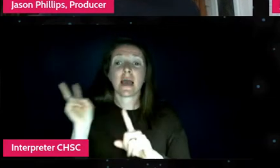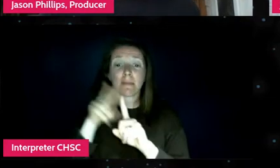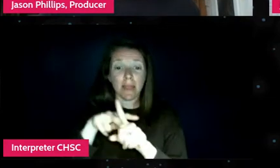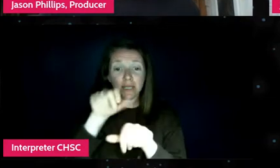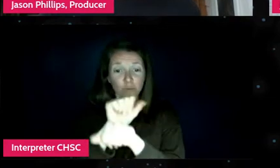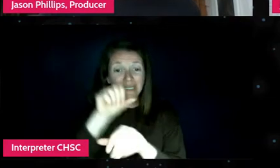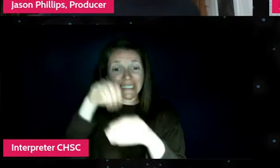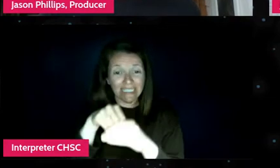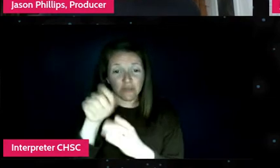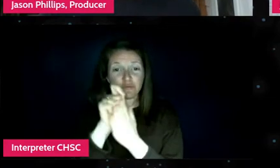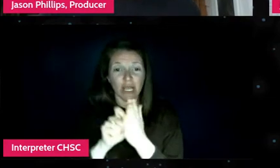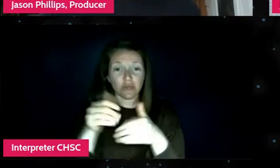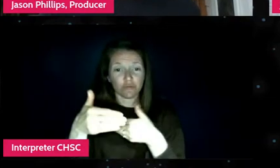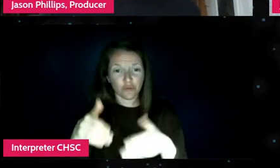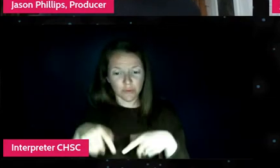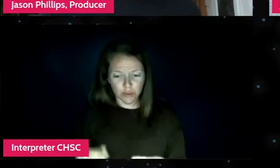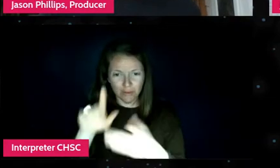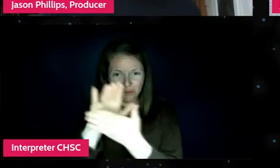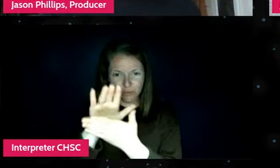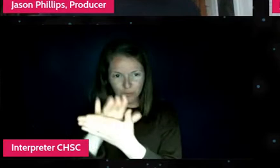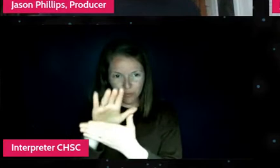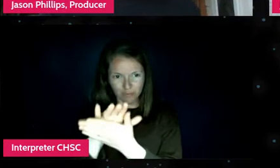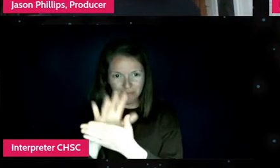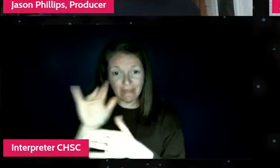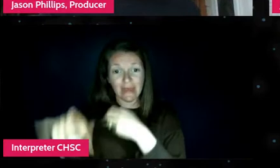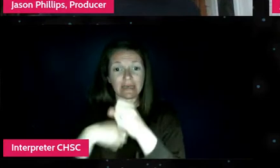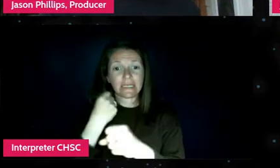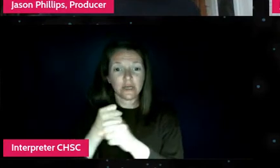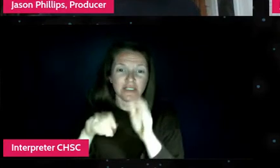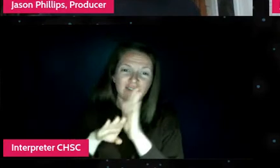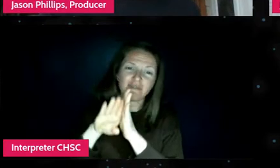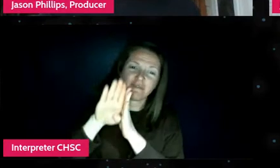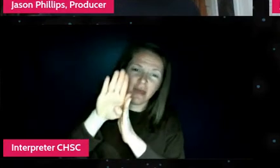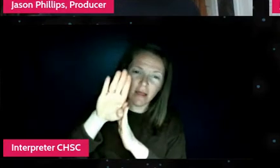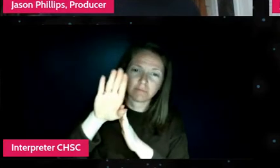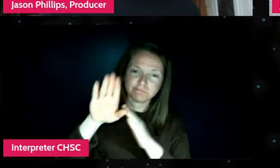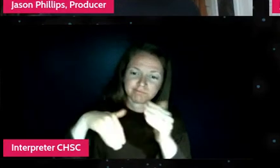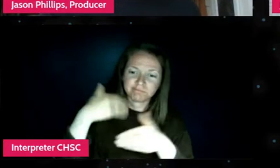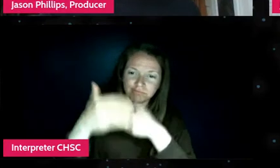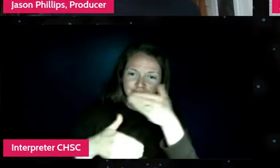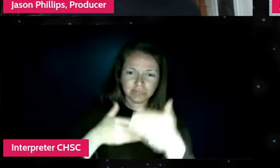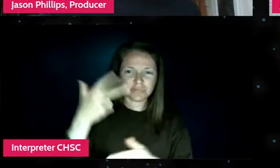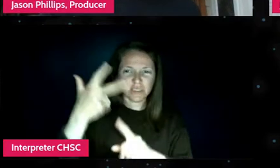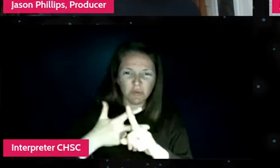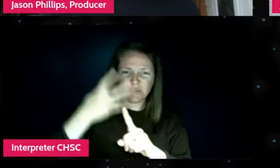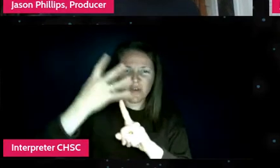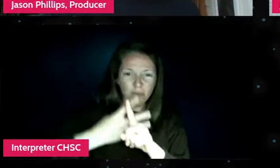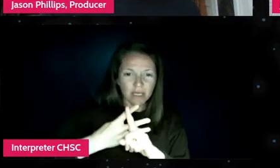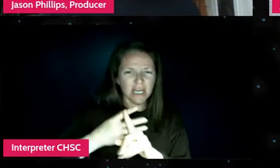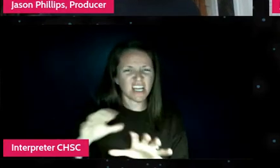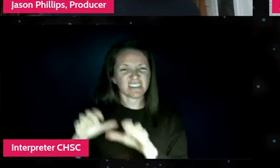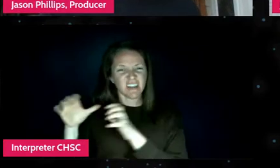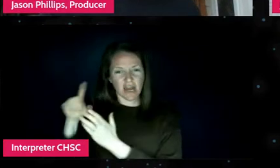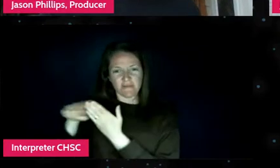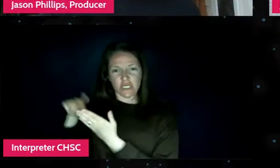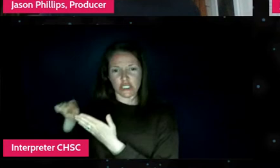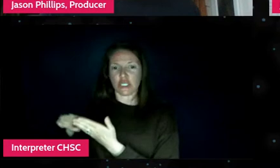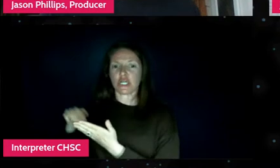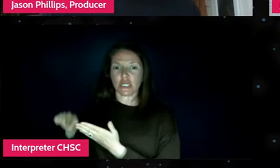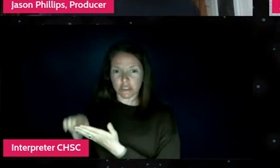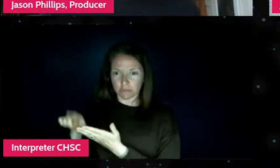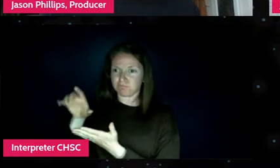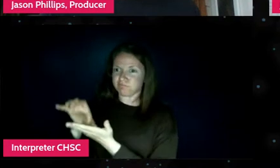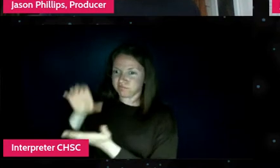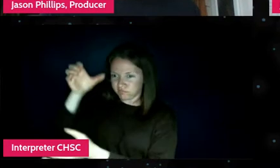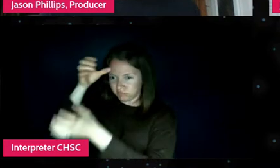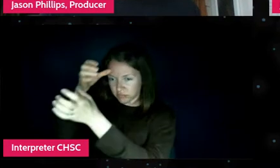school. During that year, we developed the concept over the course of 3 to 4 months, doing a ton of research prep beforehand on the actual story of Macbeth, the